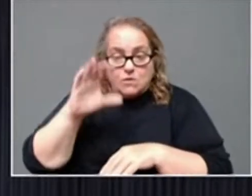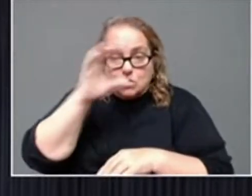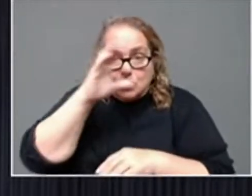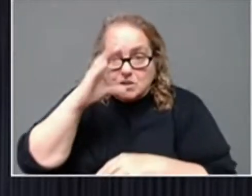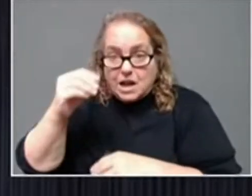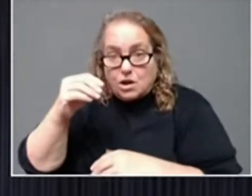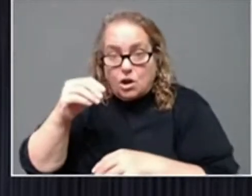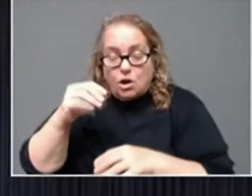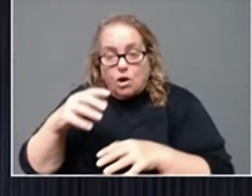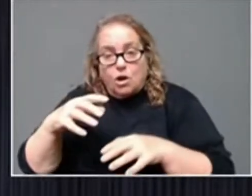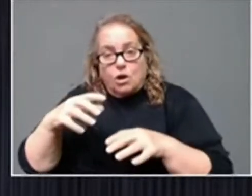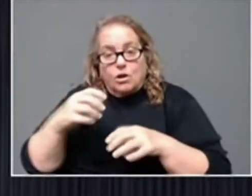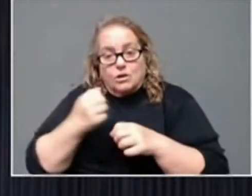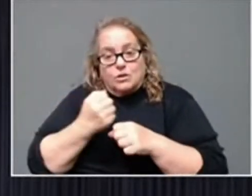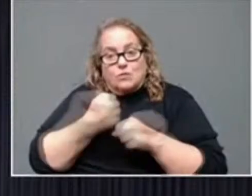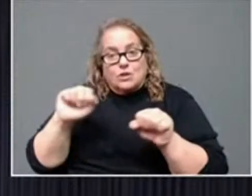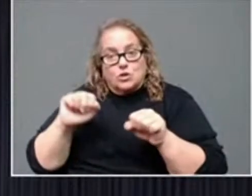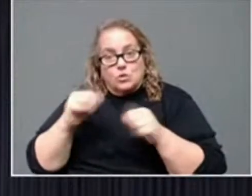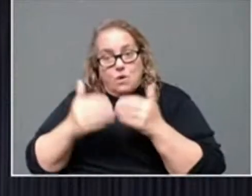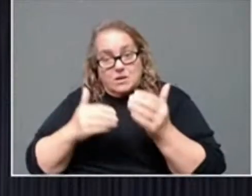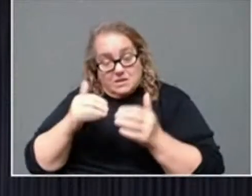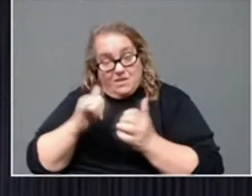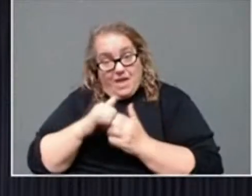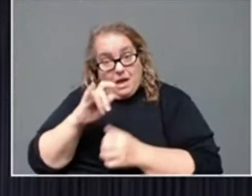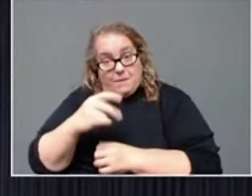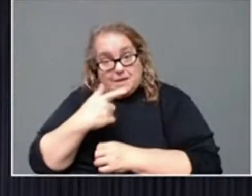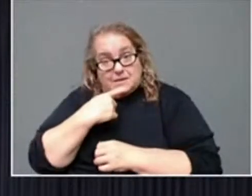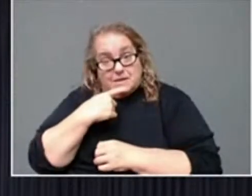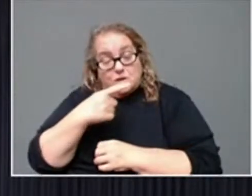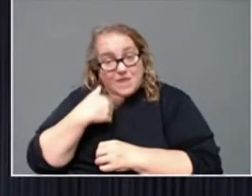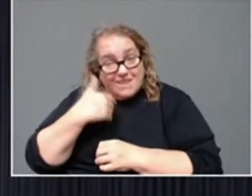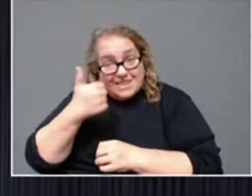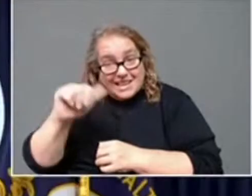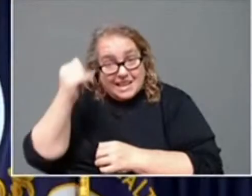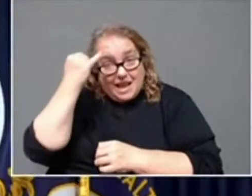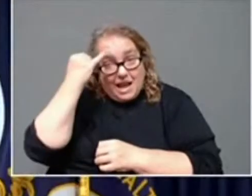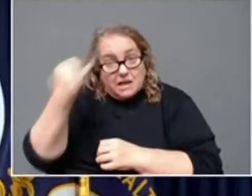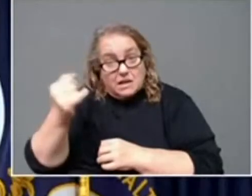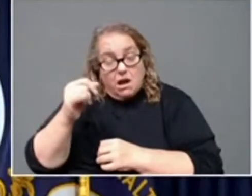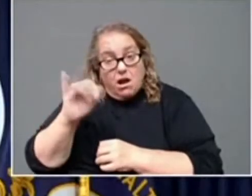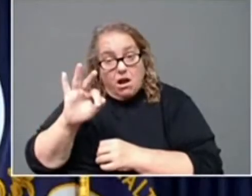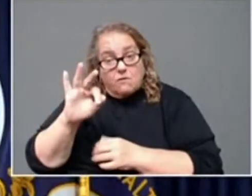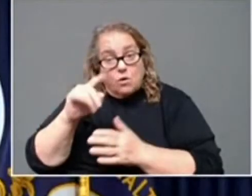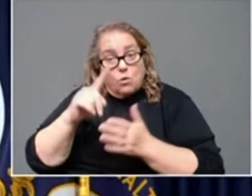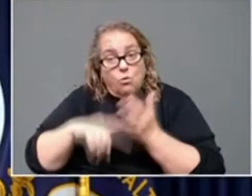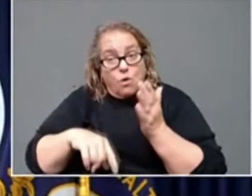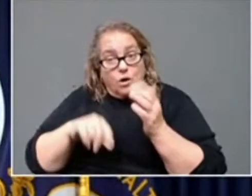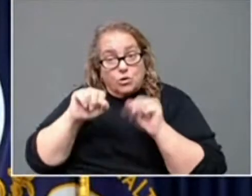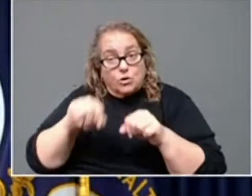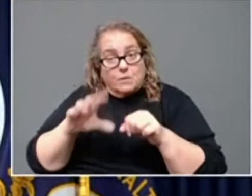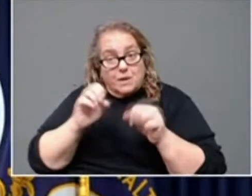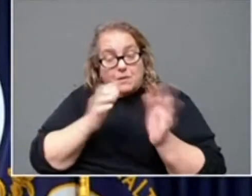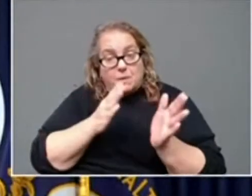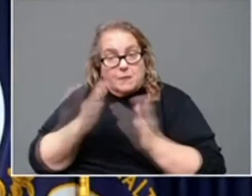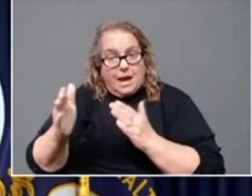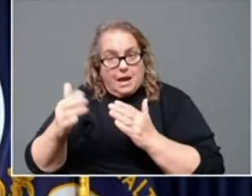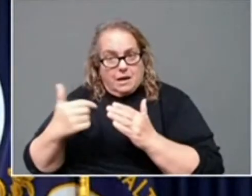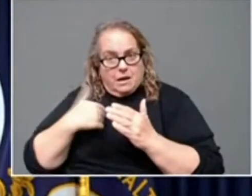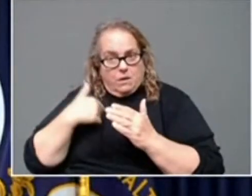That being said, do you have any idea what might be the plan going forward